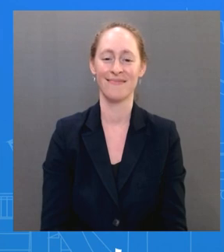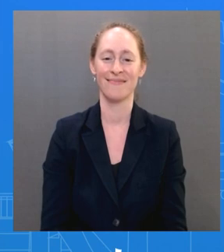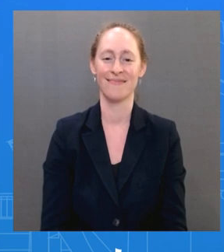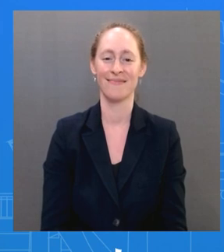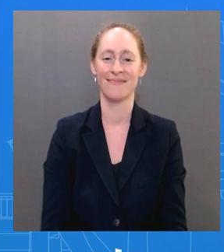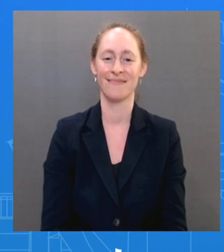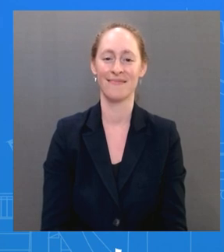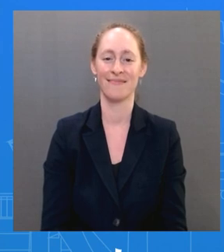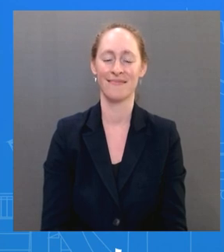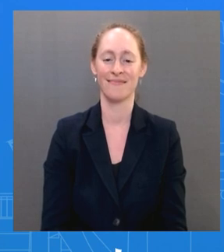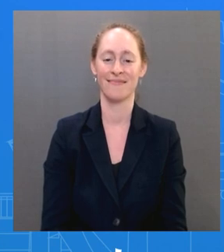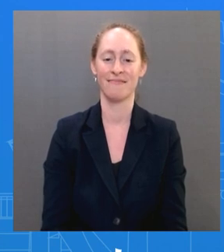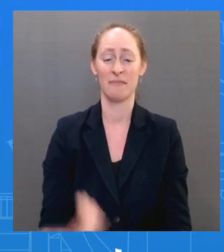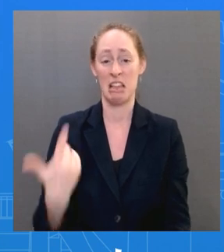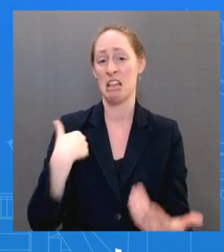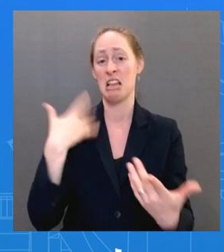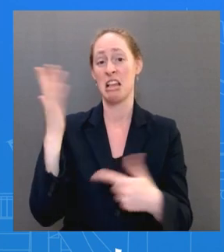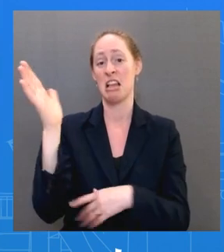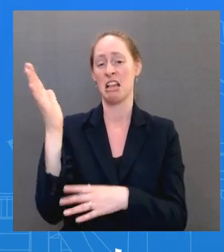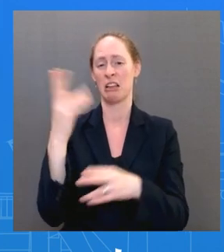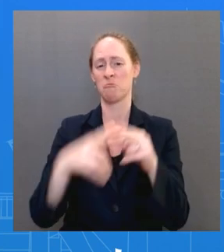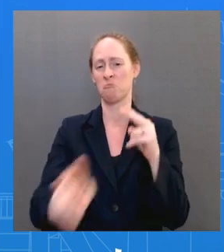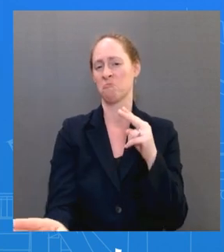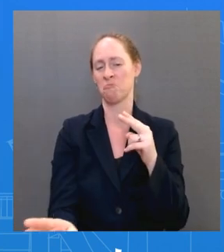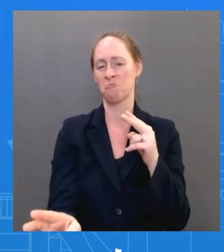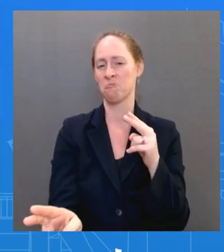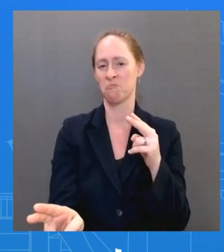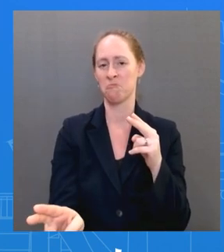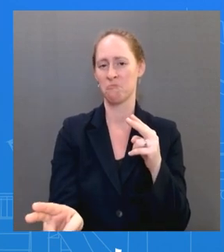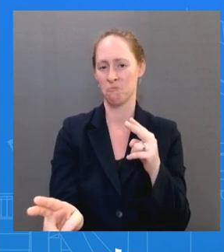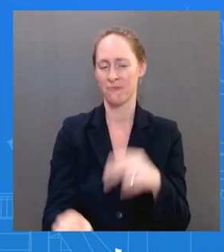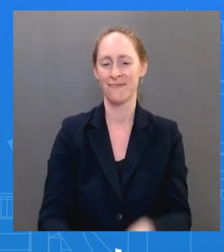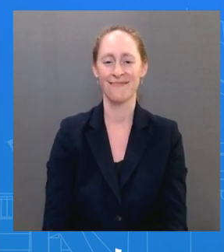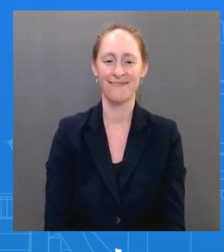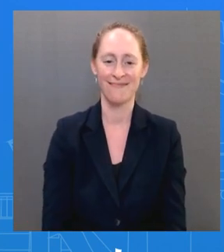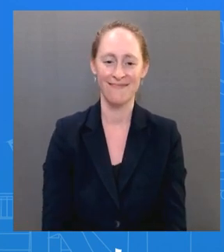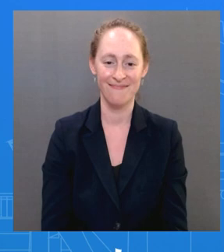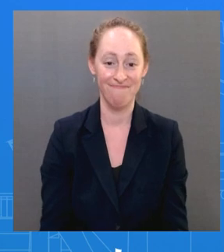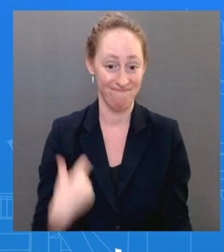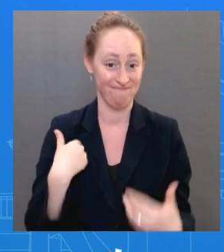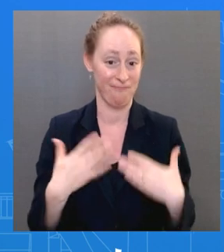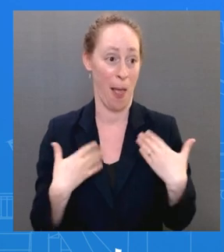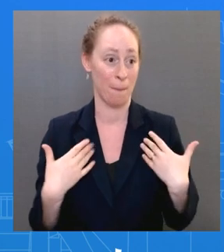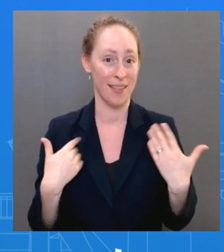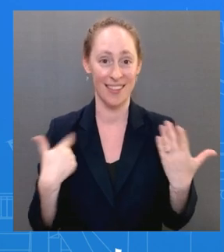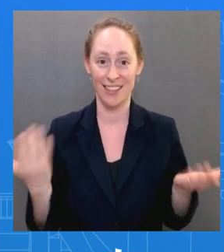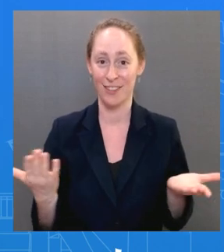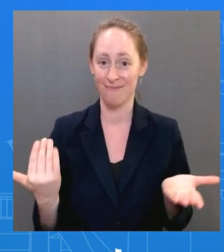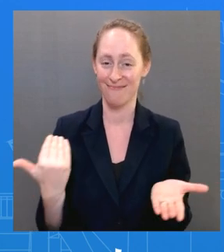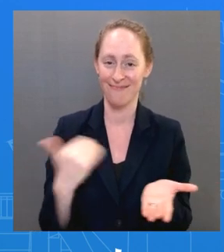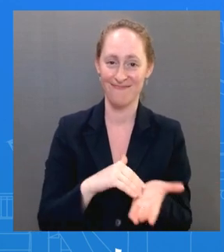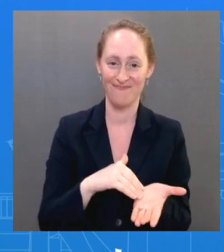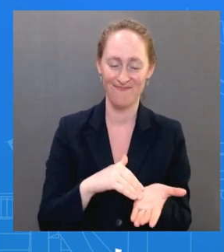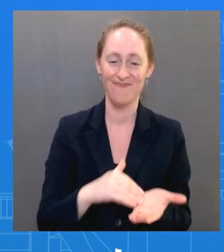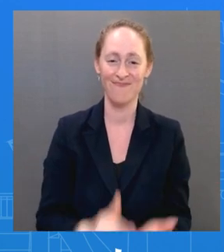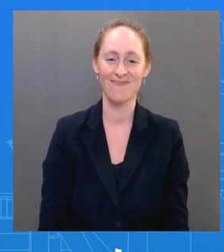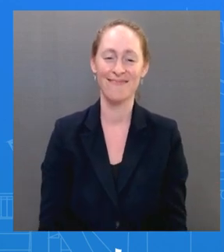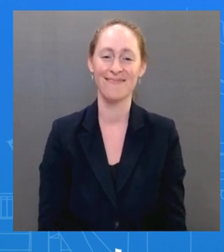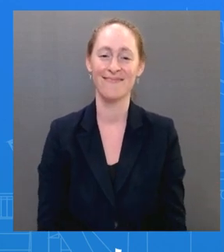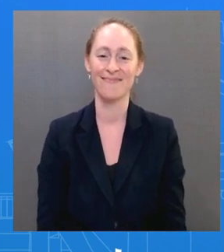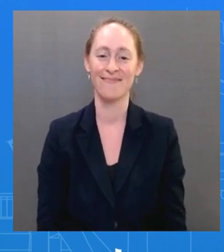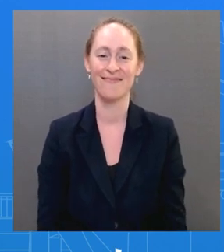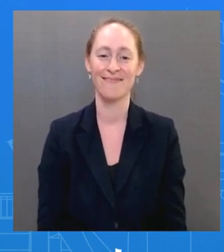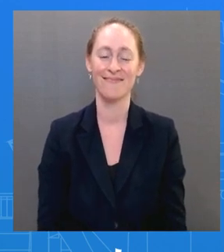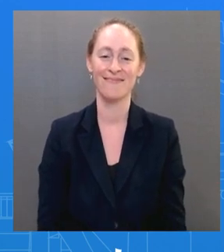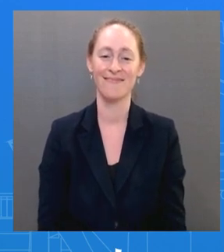similar to Karine. First of all, good to be with all of you today. You just heard Karine give an update on the president,